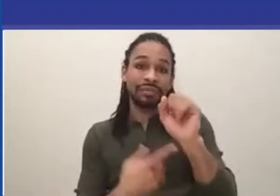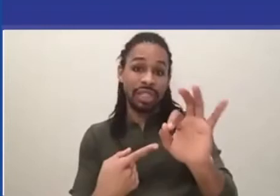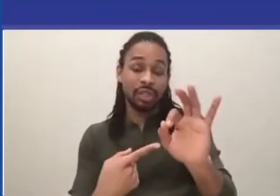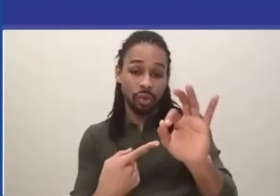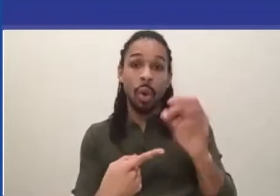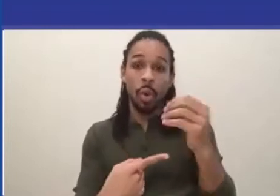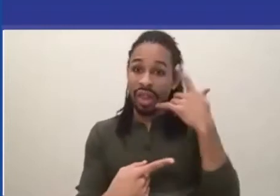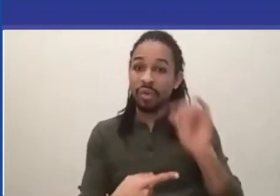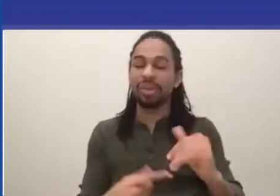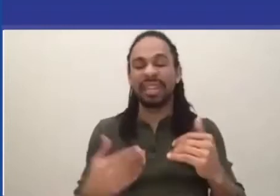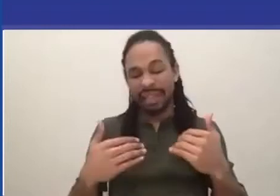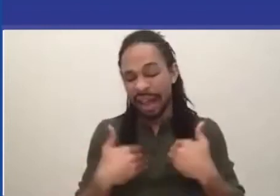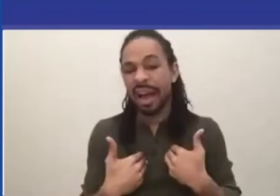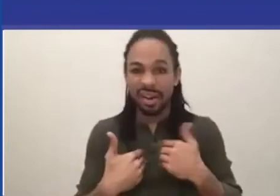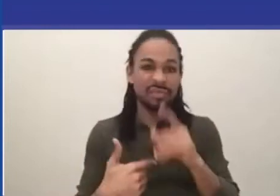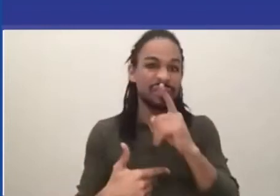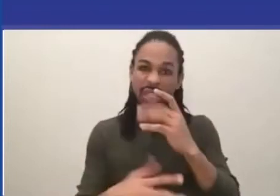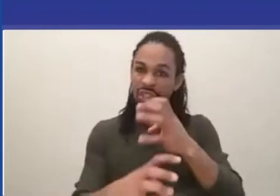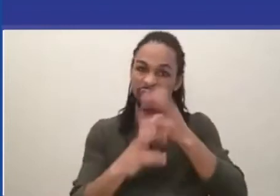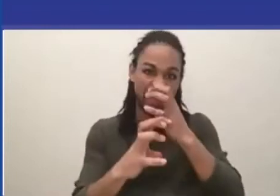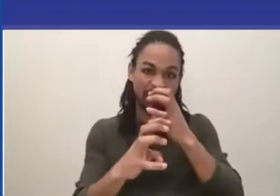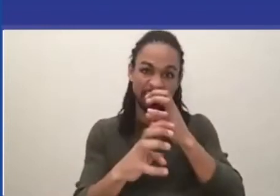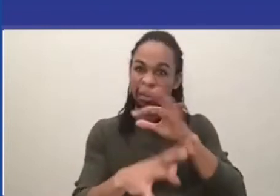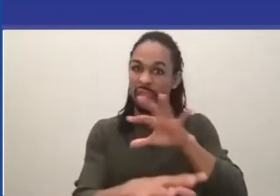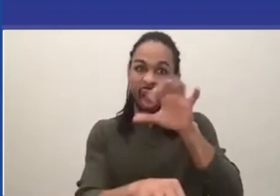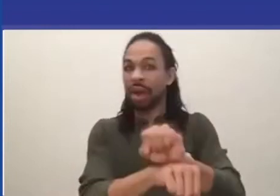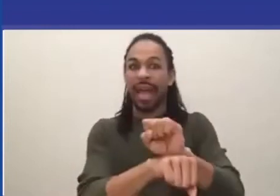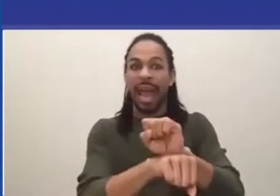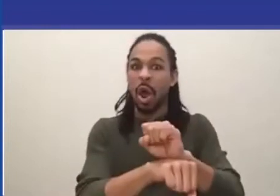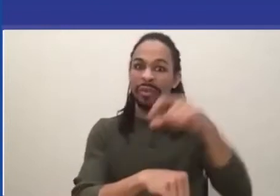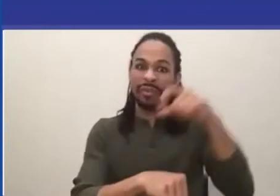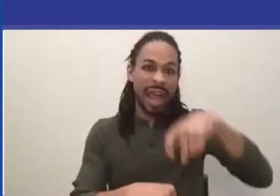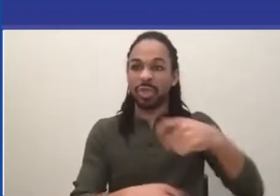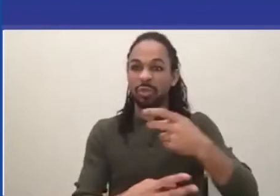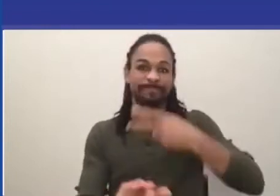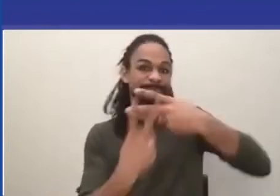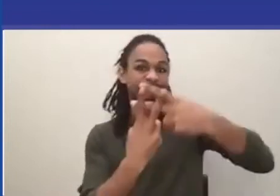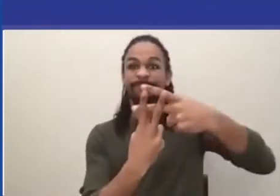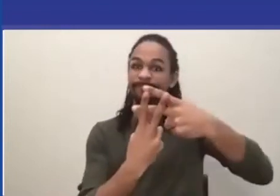under stay-at-home orders for almost all of the pandemic.